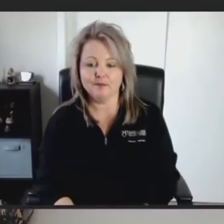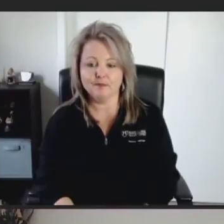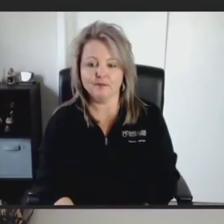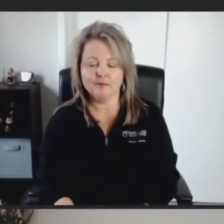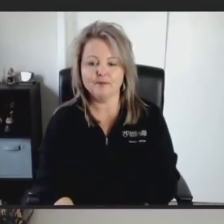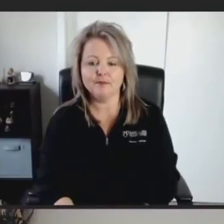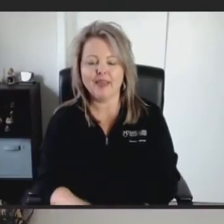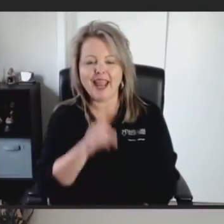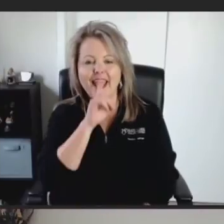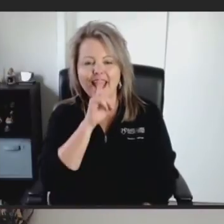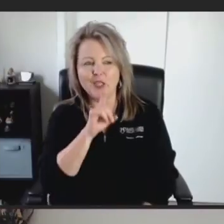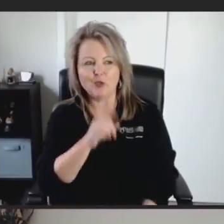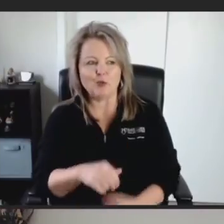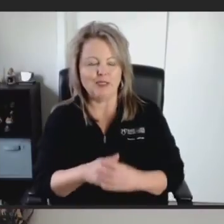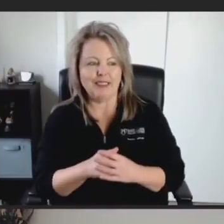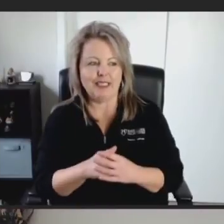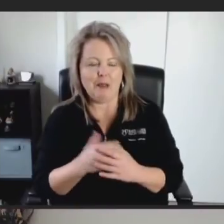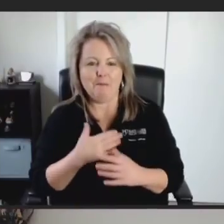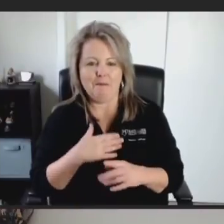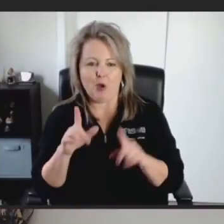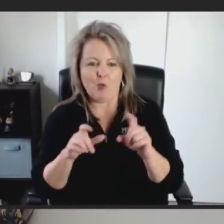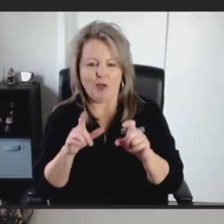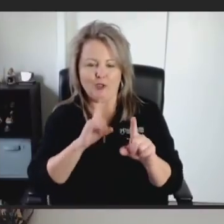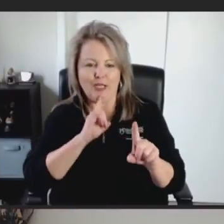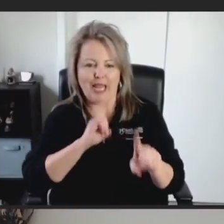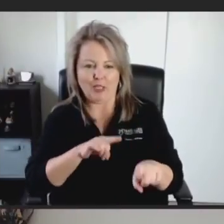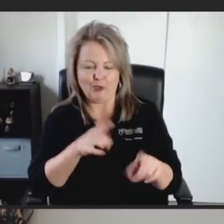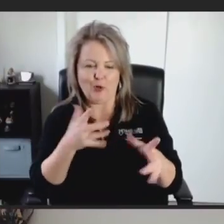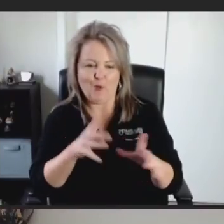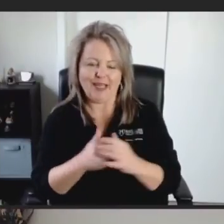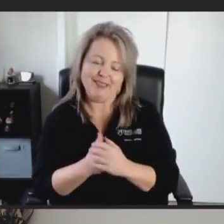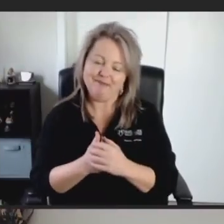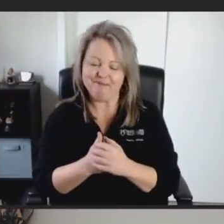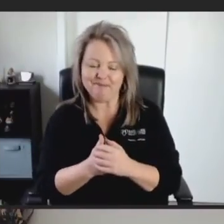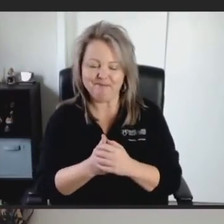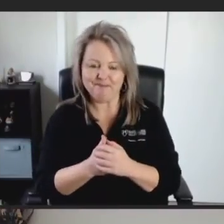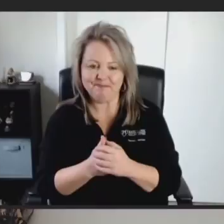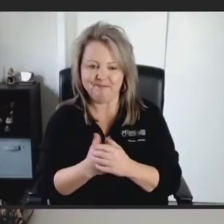Actually, but seems like my question was already answered already.